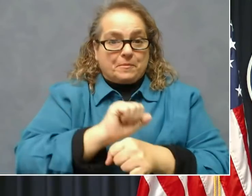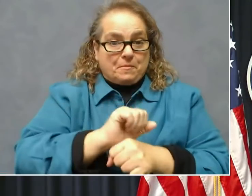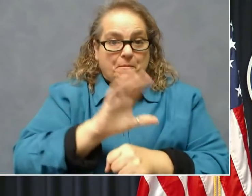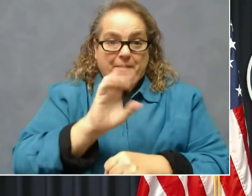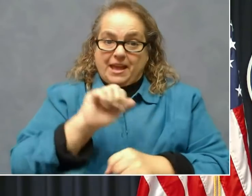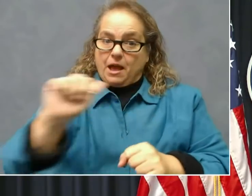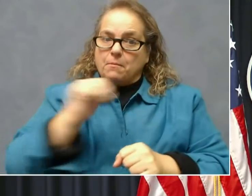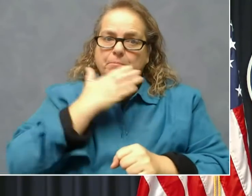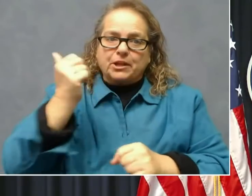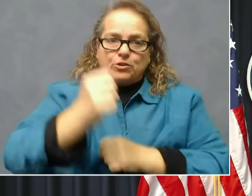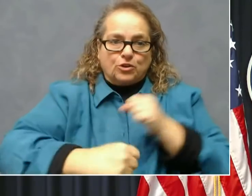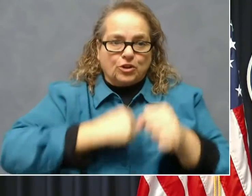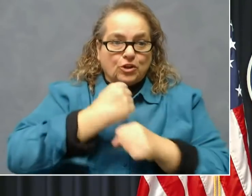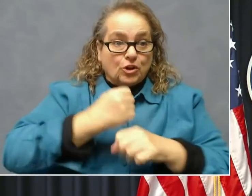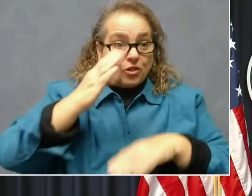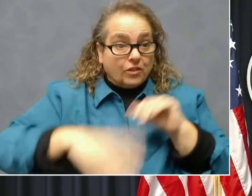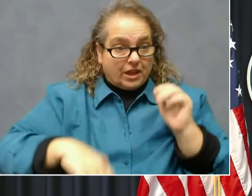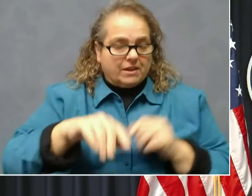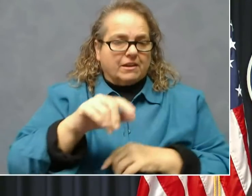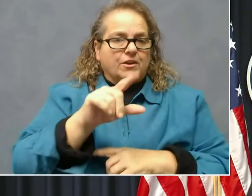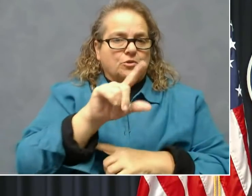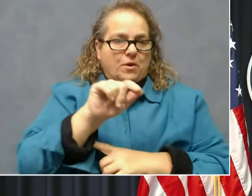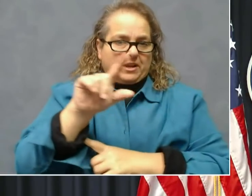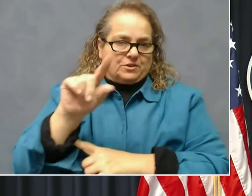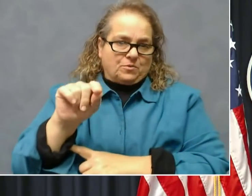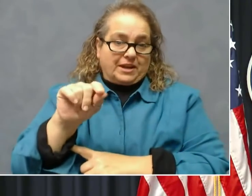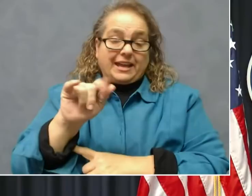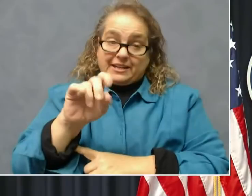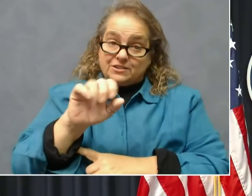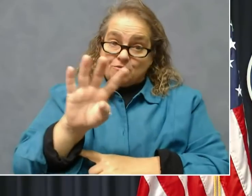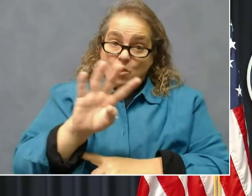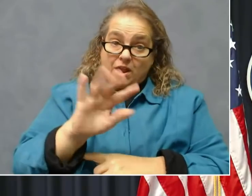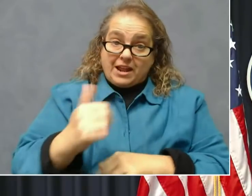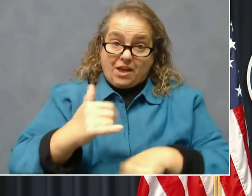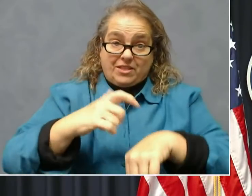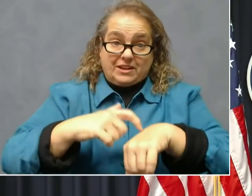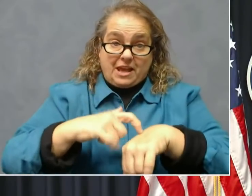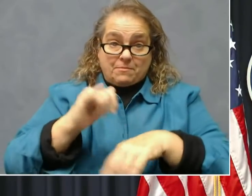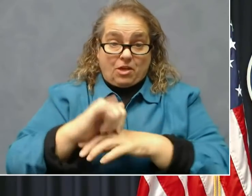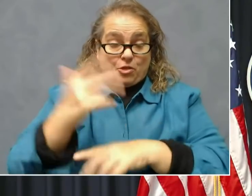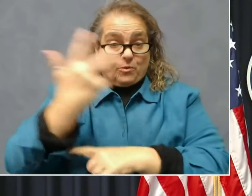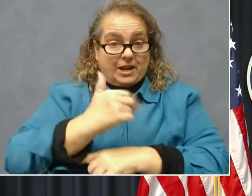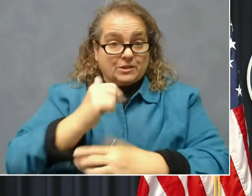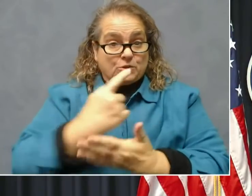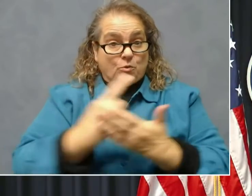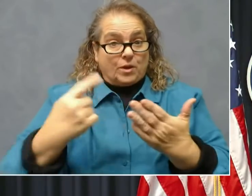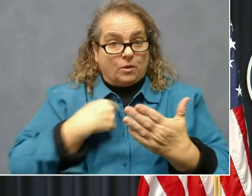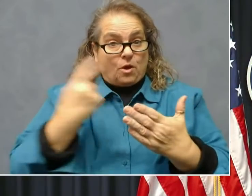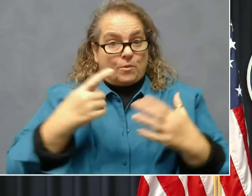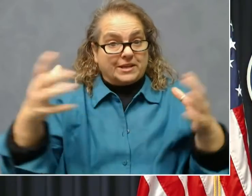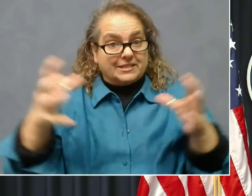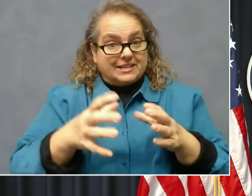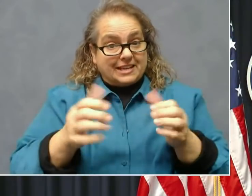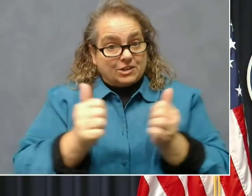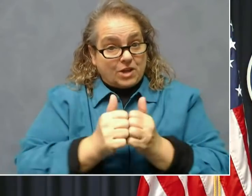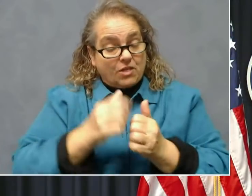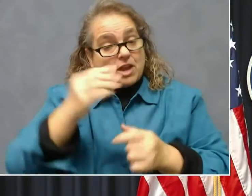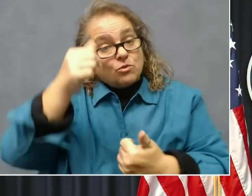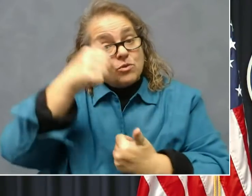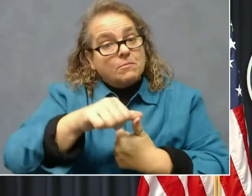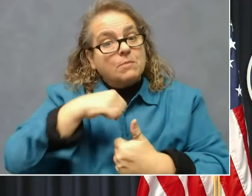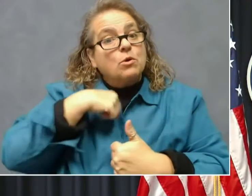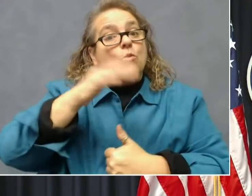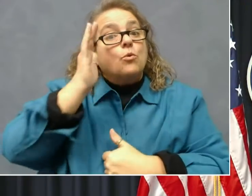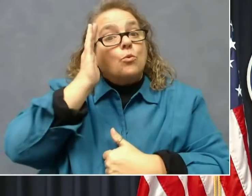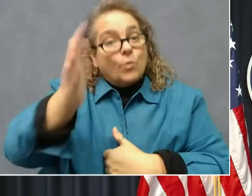than 2020. It's 4 o'clock, the time that 3 days a week we get together and remember that we're going to get through this. We're